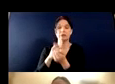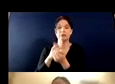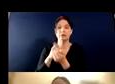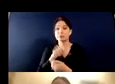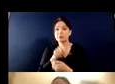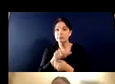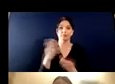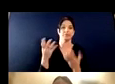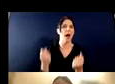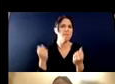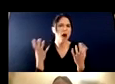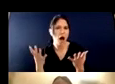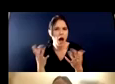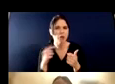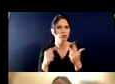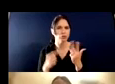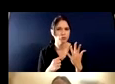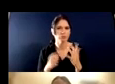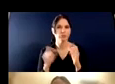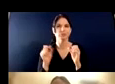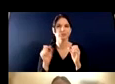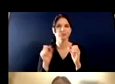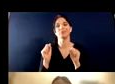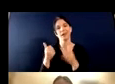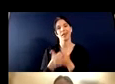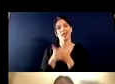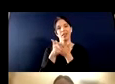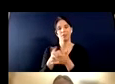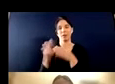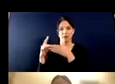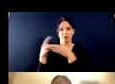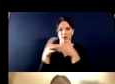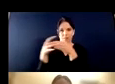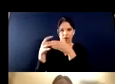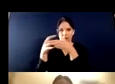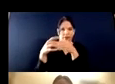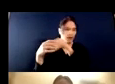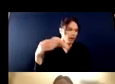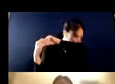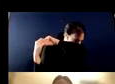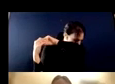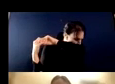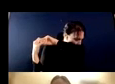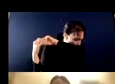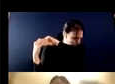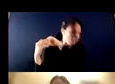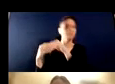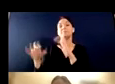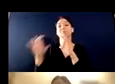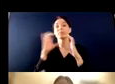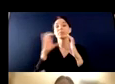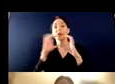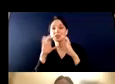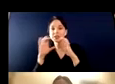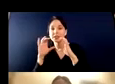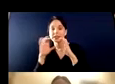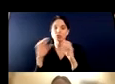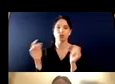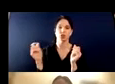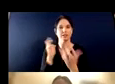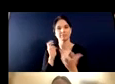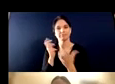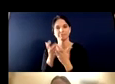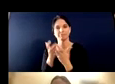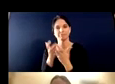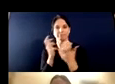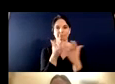help to guide conversations around decision-making about which communication method is going to fit best for your family, whether